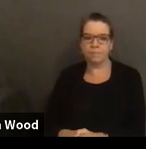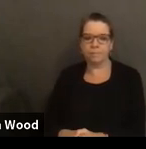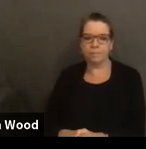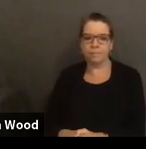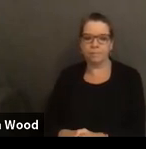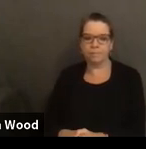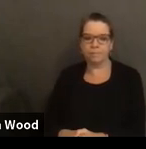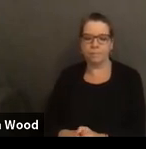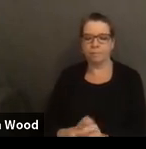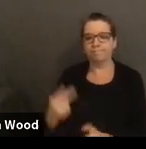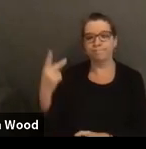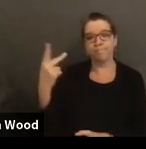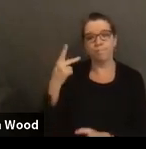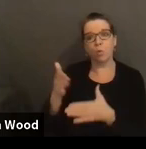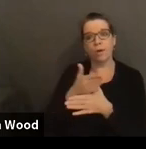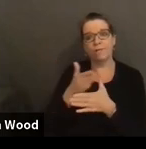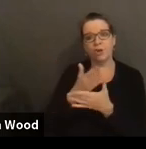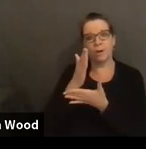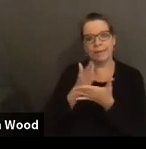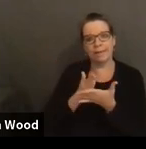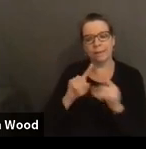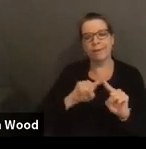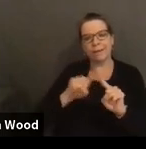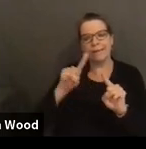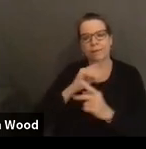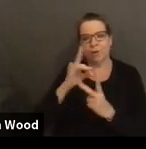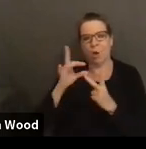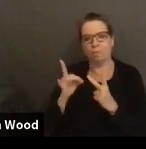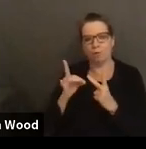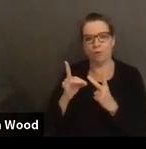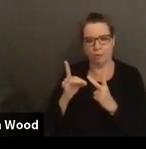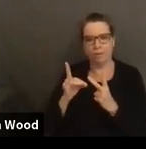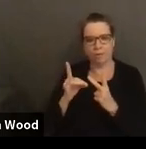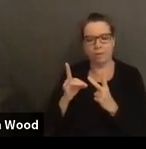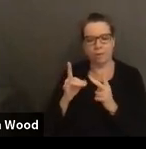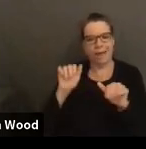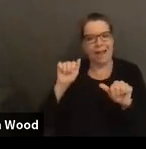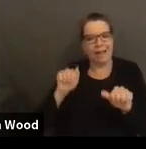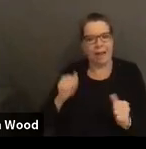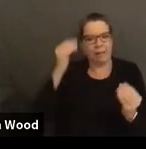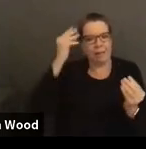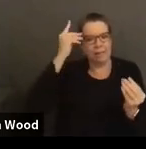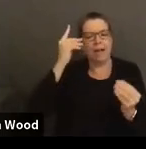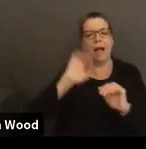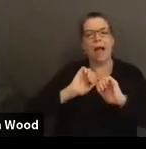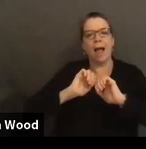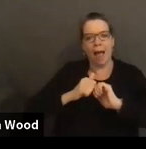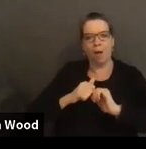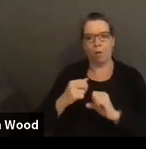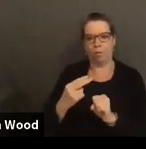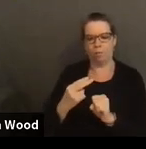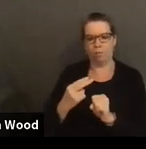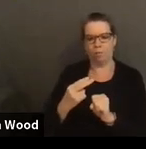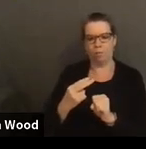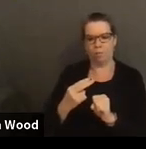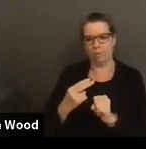Dana and I have shared some different options that can be considered of how to take